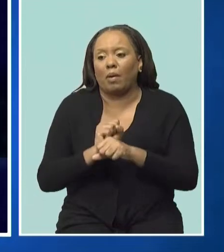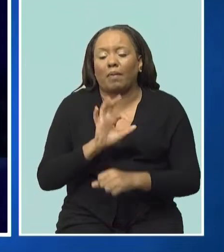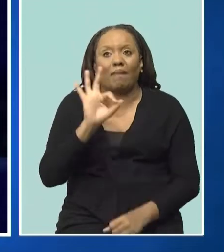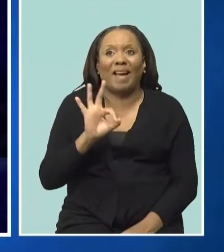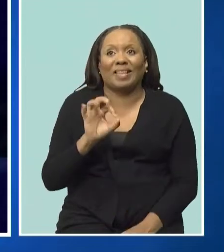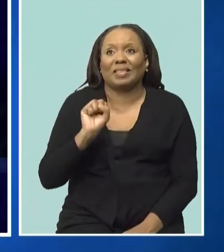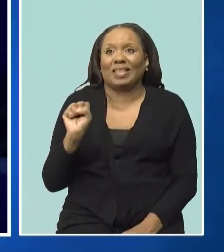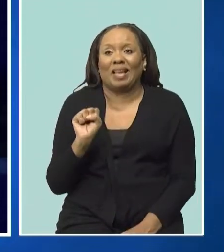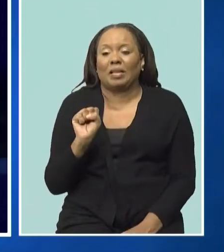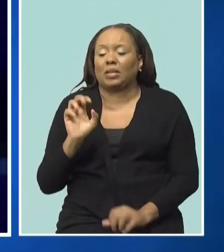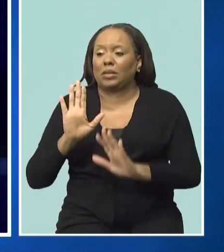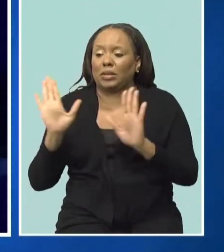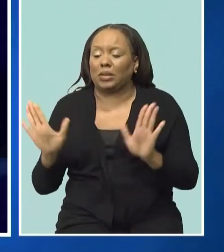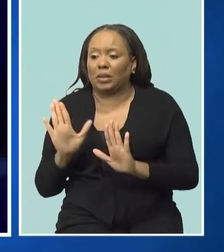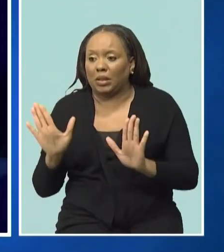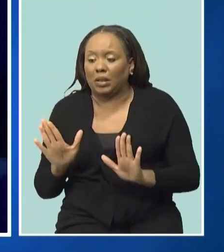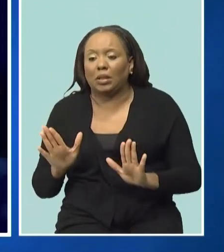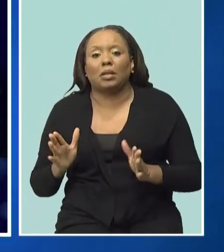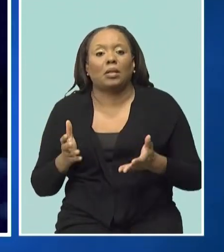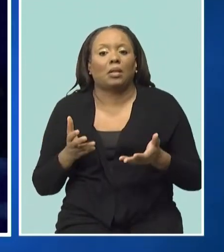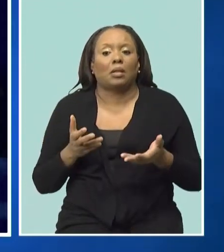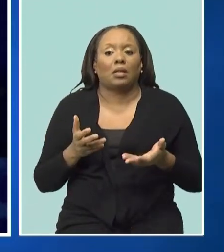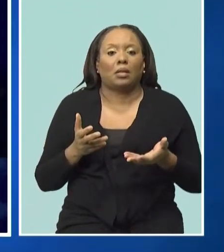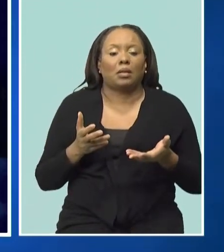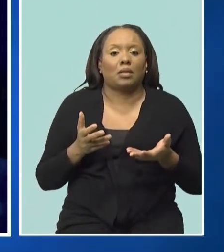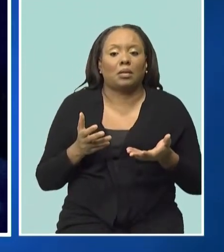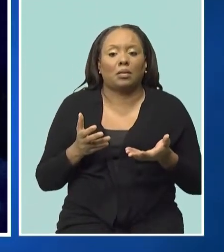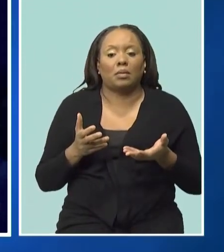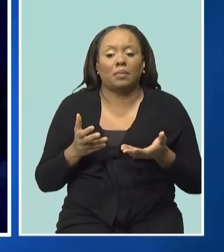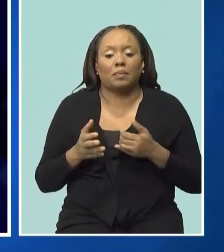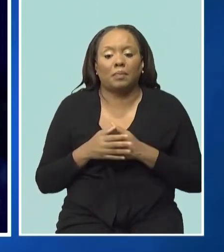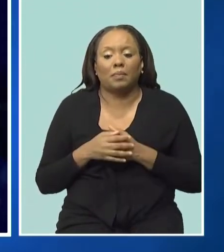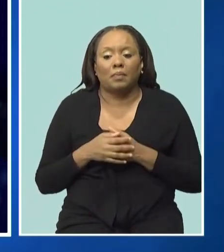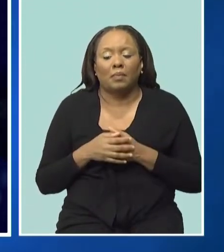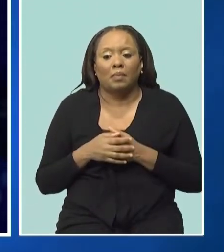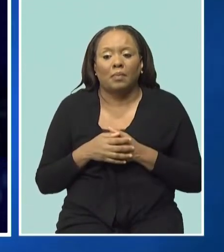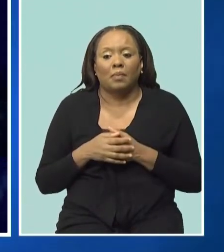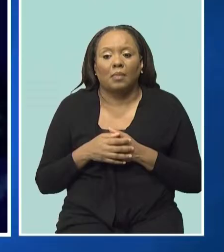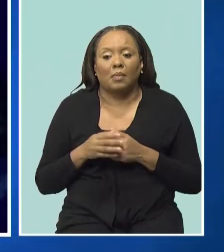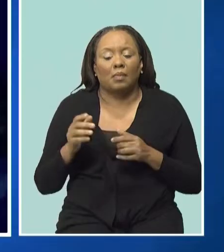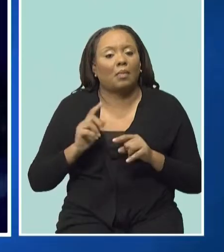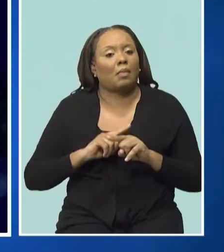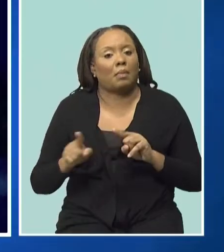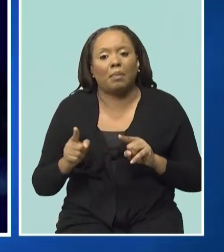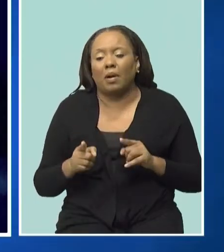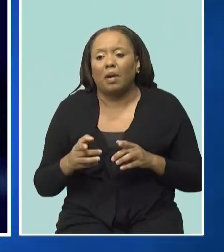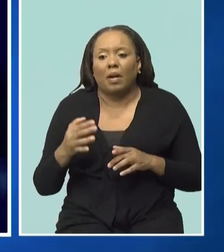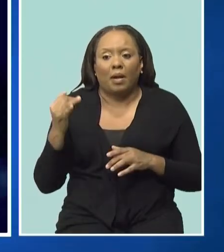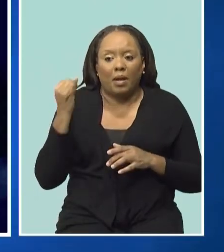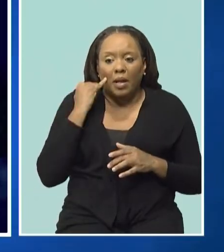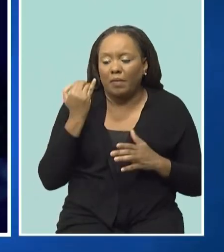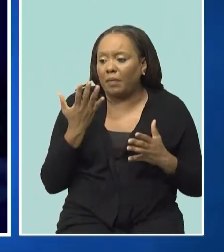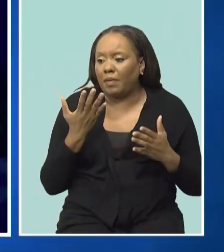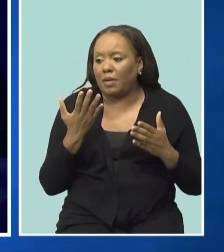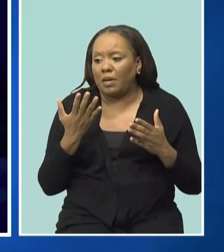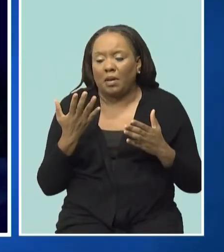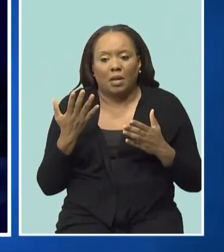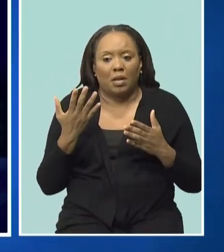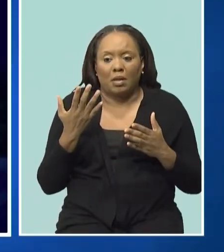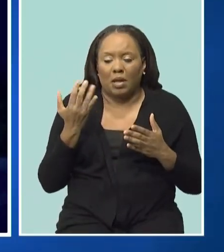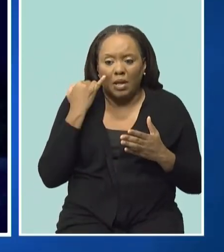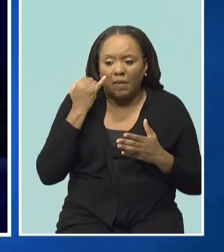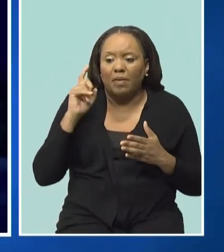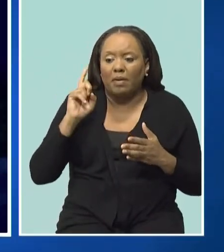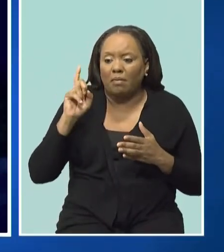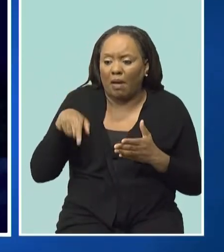and Sunday while plugged in and you consuming power for 7 days, well, that can't work, can it? You can't make enough money to pay all your